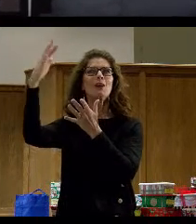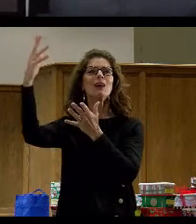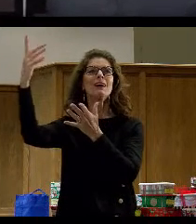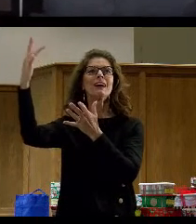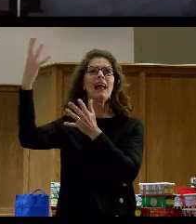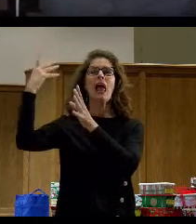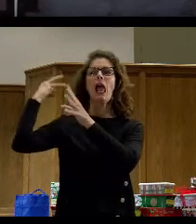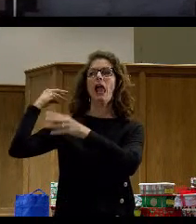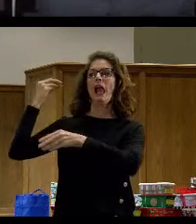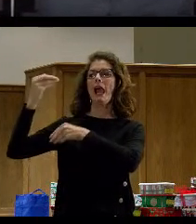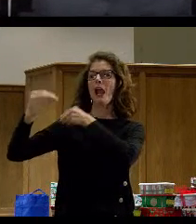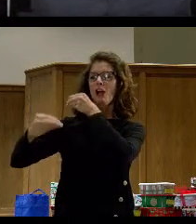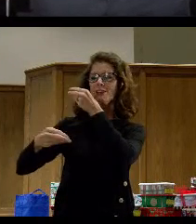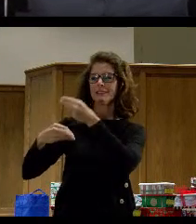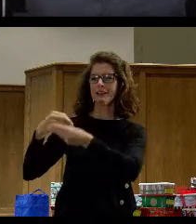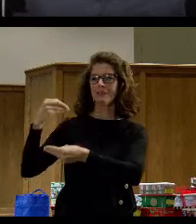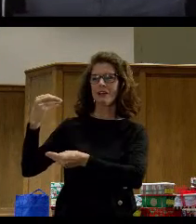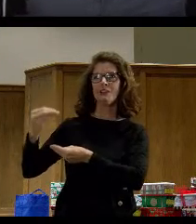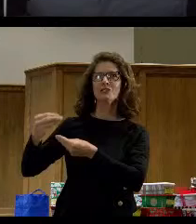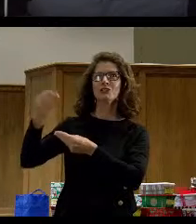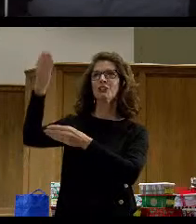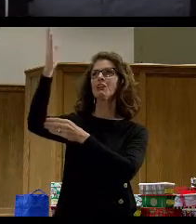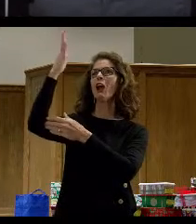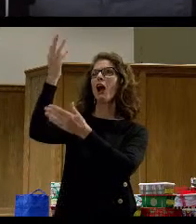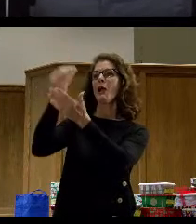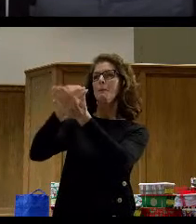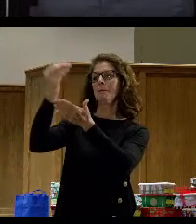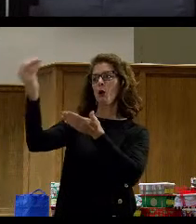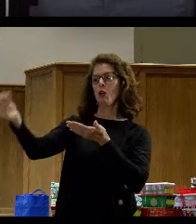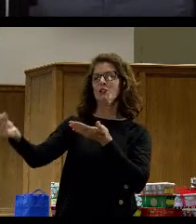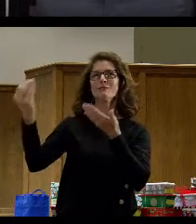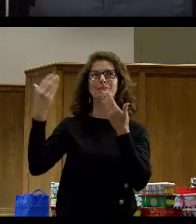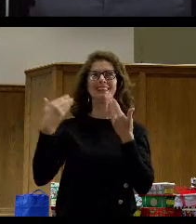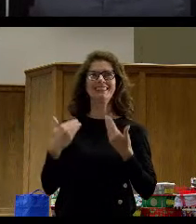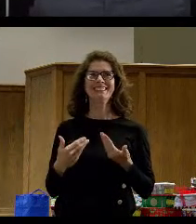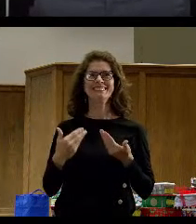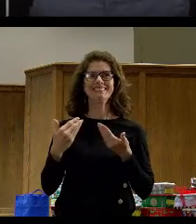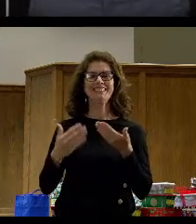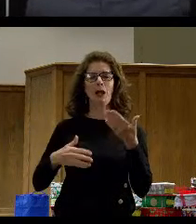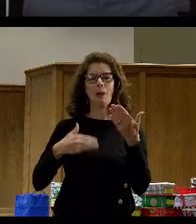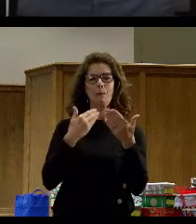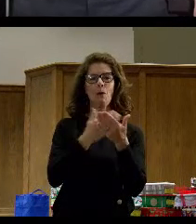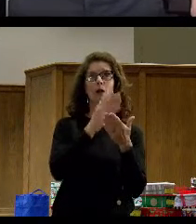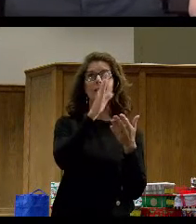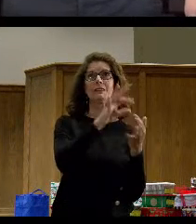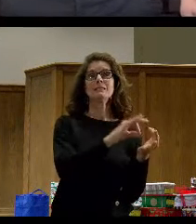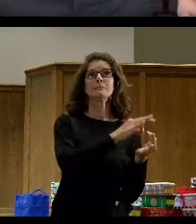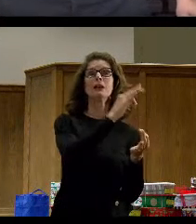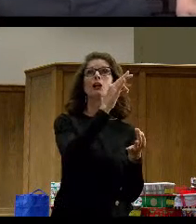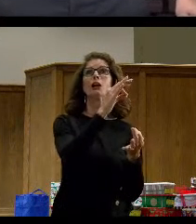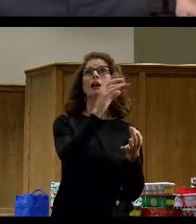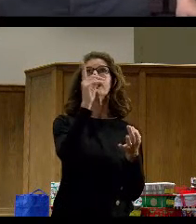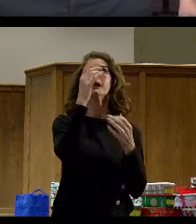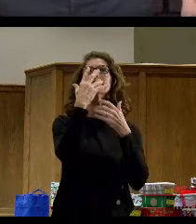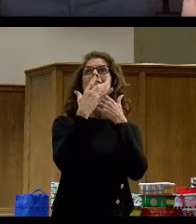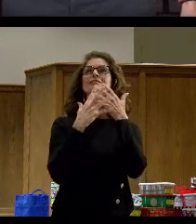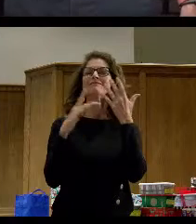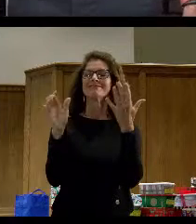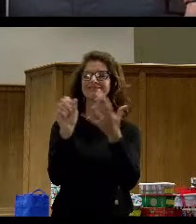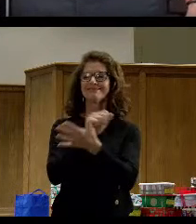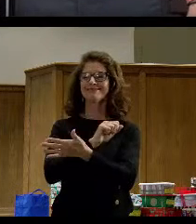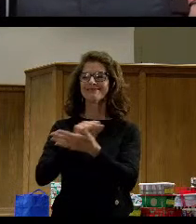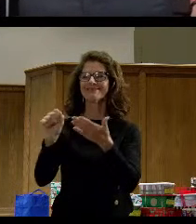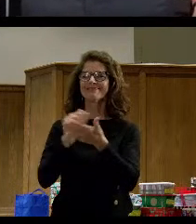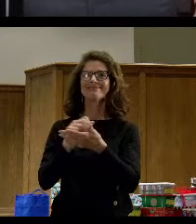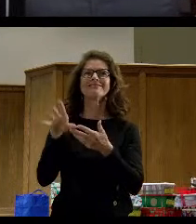of salvation, purchased of God, born of the Spirit, washed in His